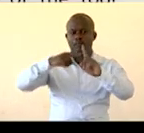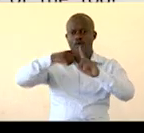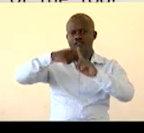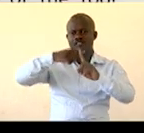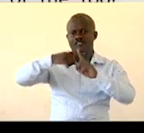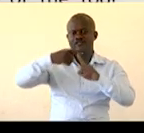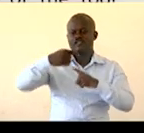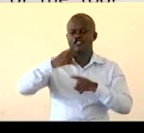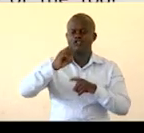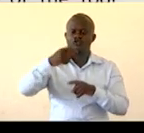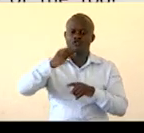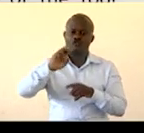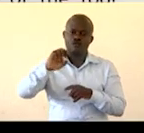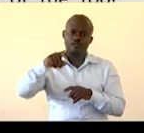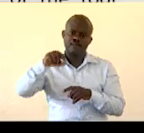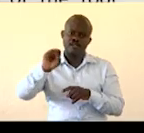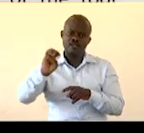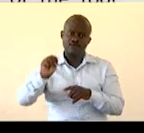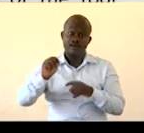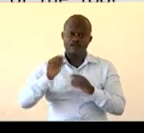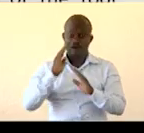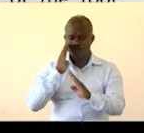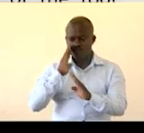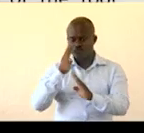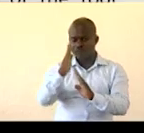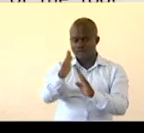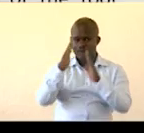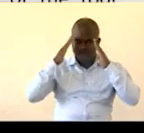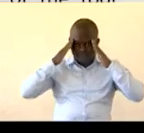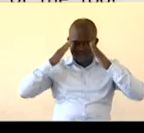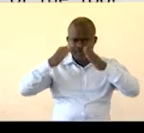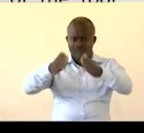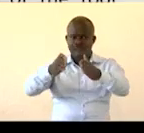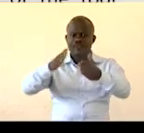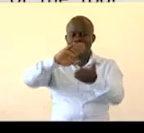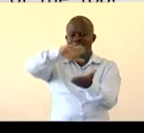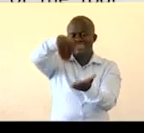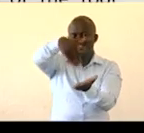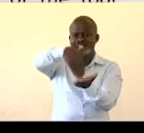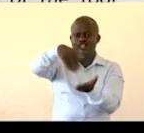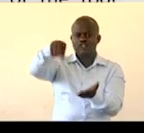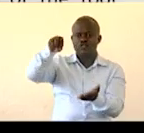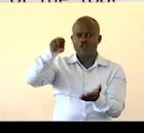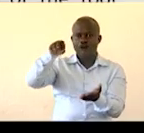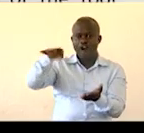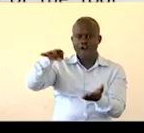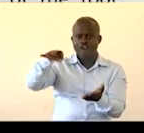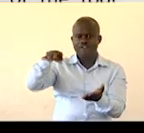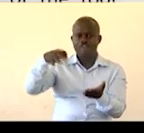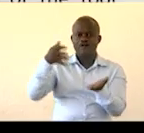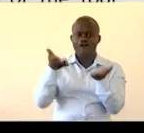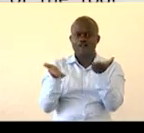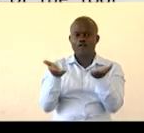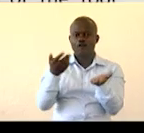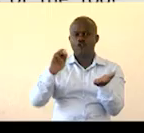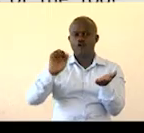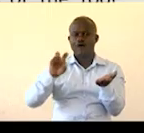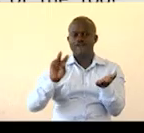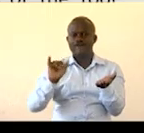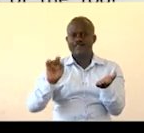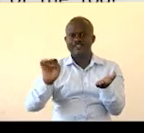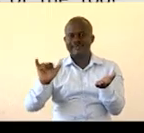geotropism by growing directly towards the center of gravity. That